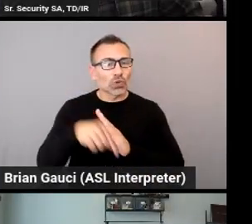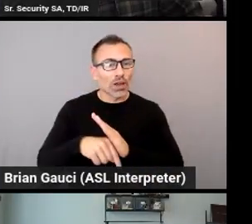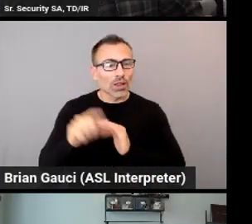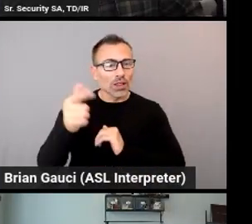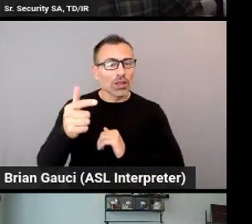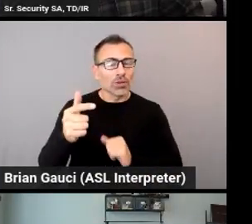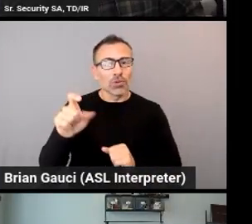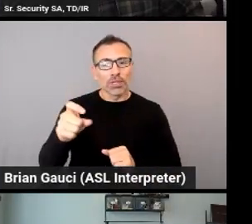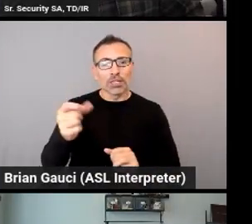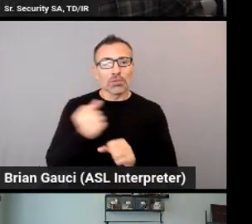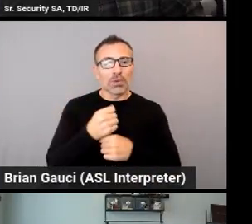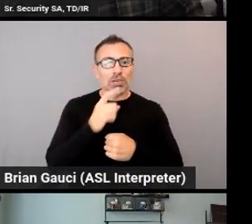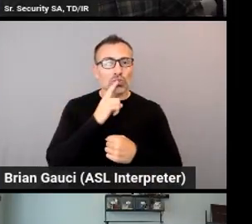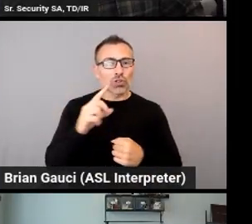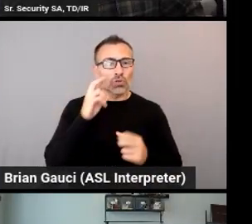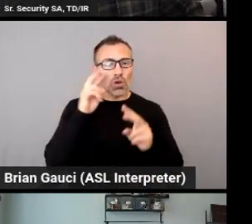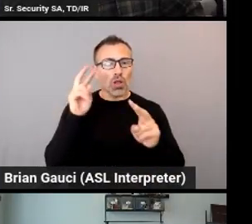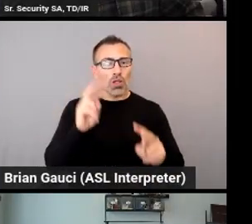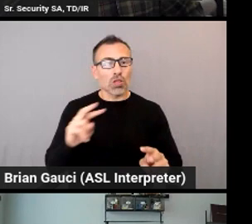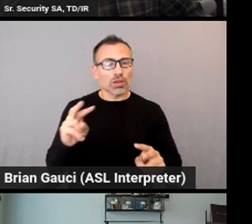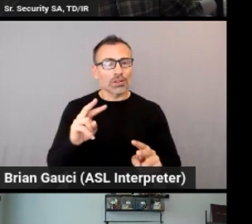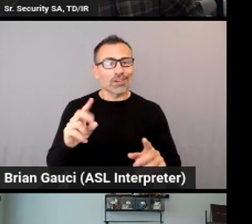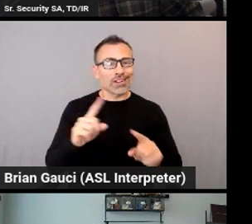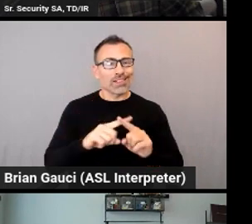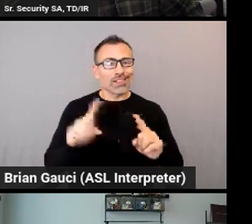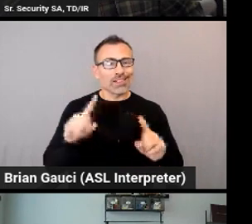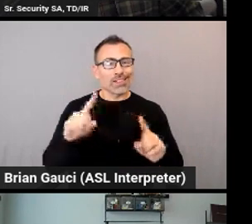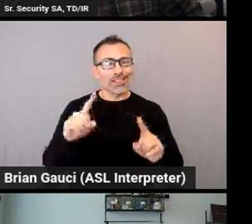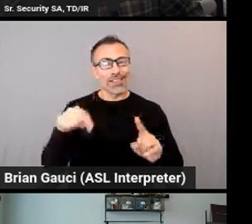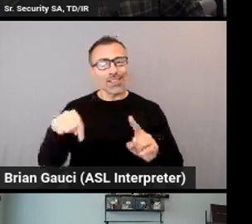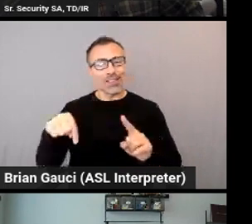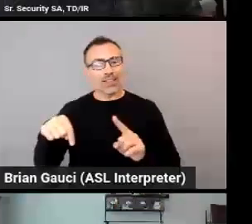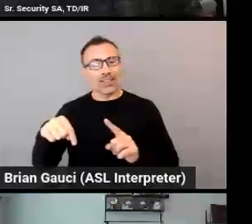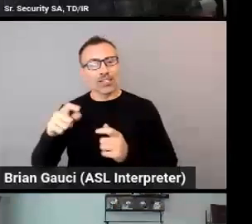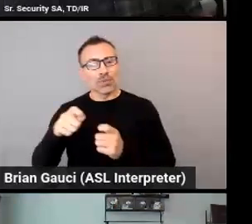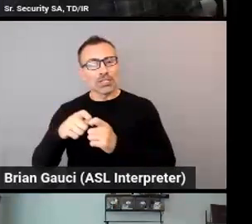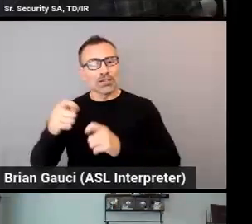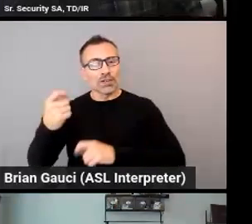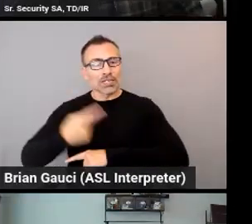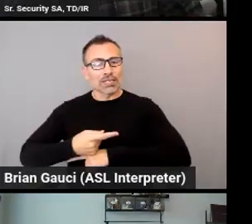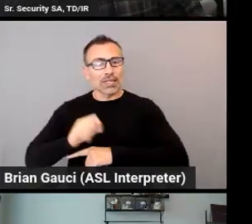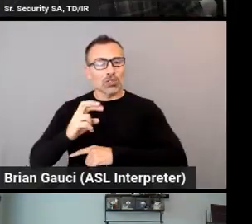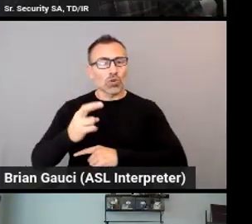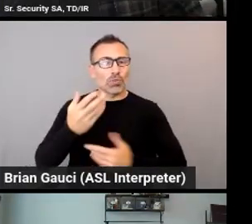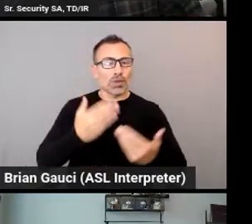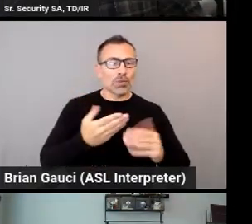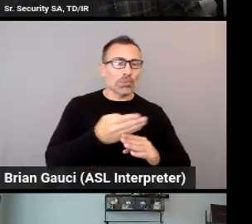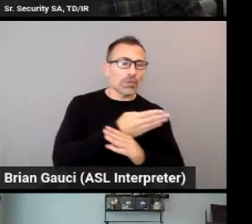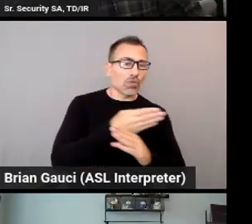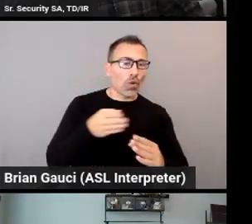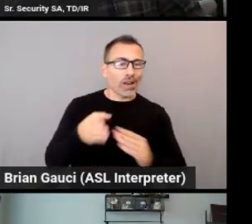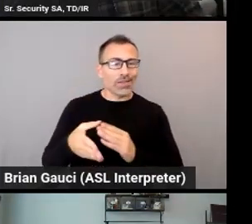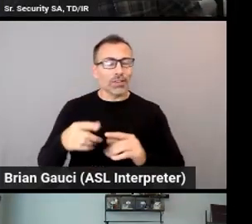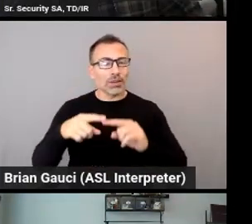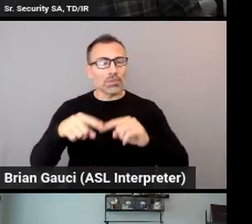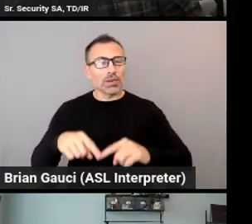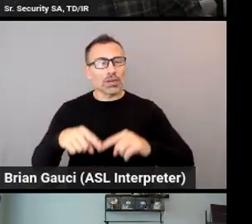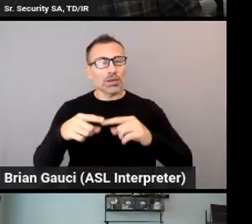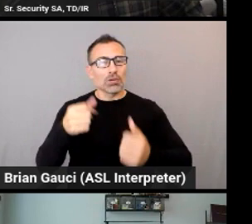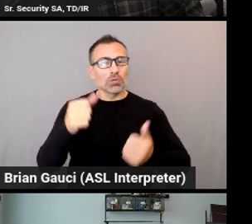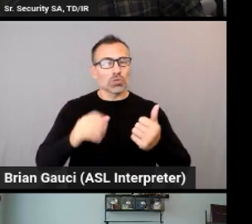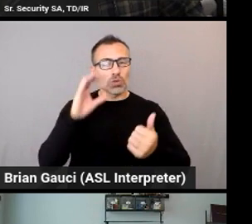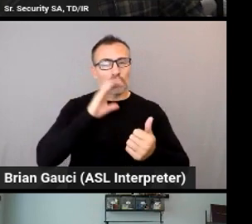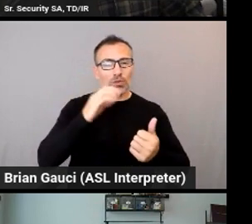make sure we're either looking around these dates, or maybe before or after these dates, depending on what we're looking for our